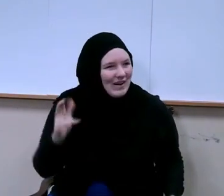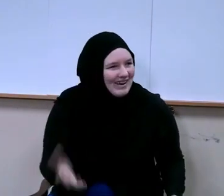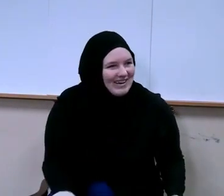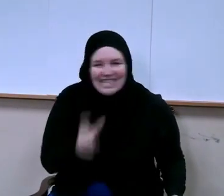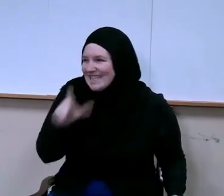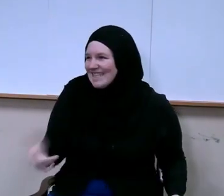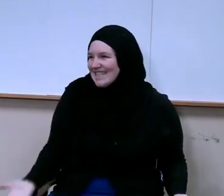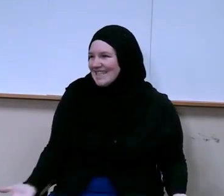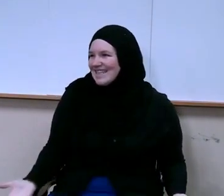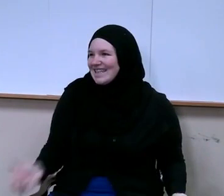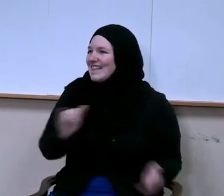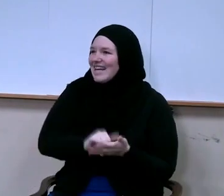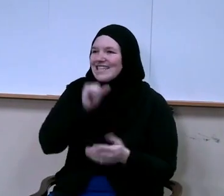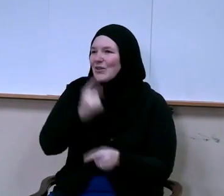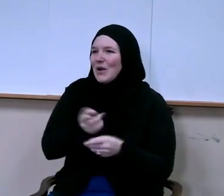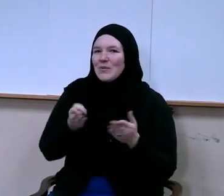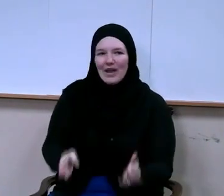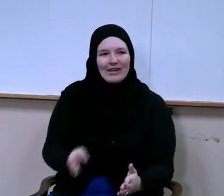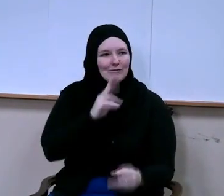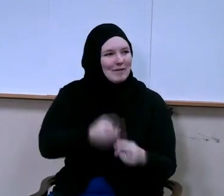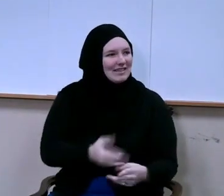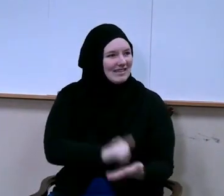not the way to mention Allah subhanahu wa ta'ala.